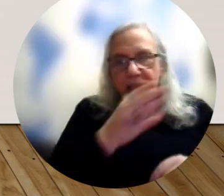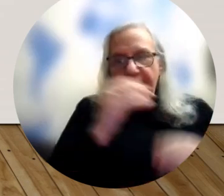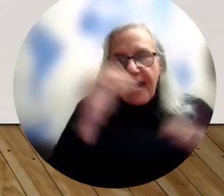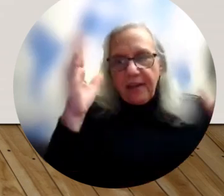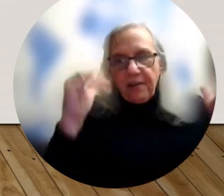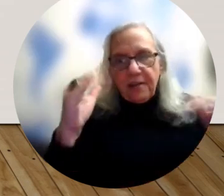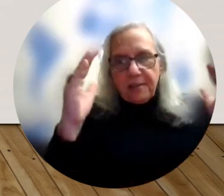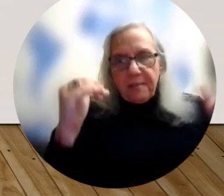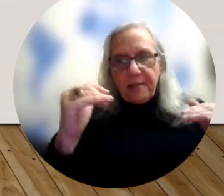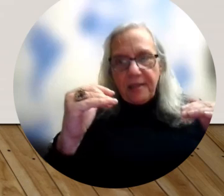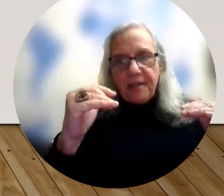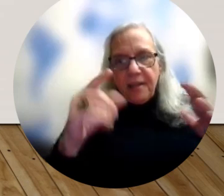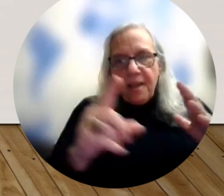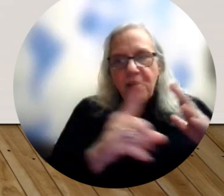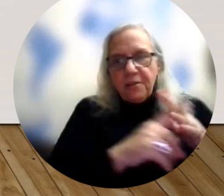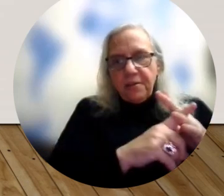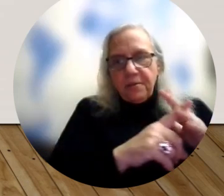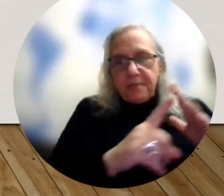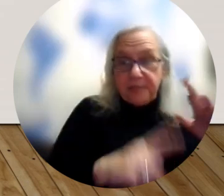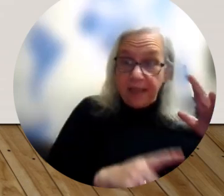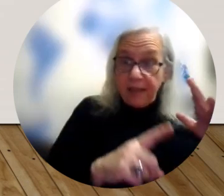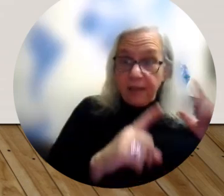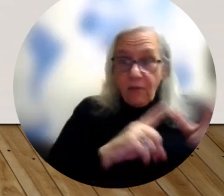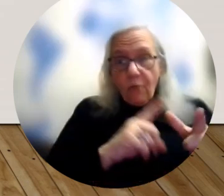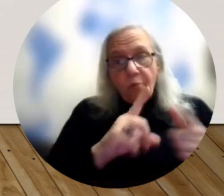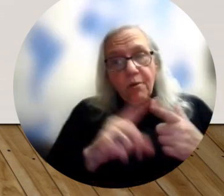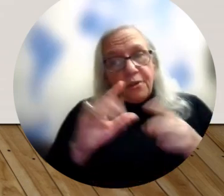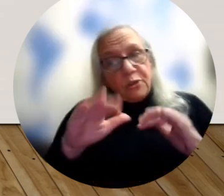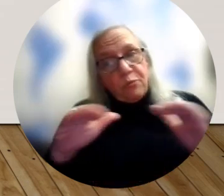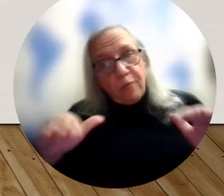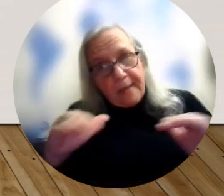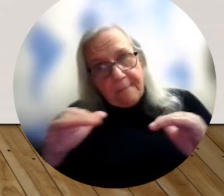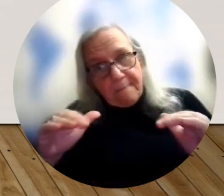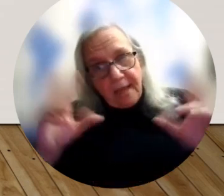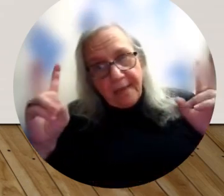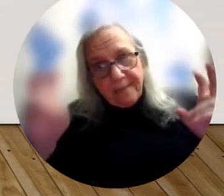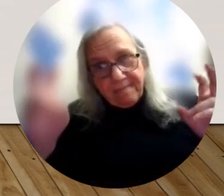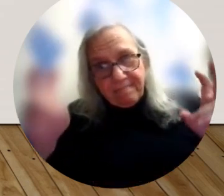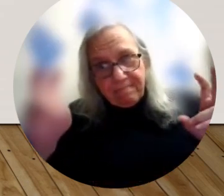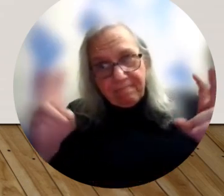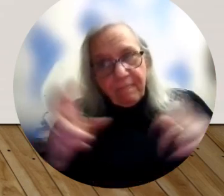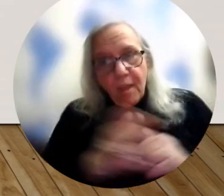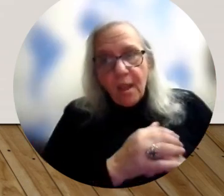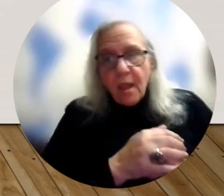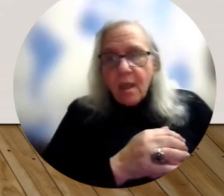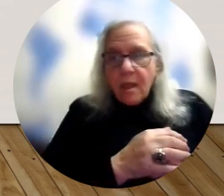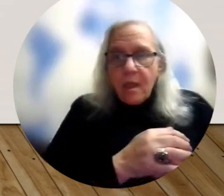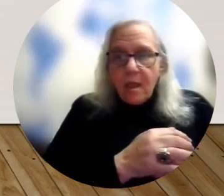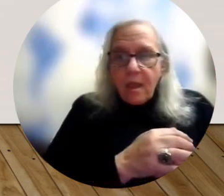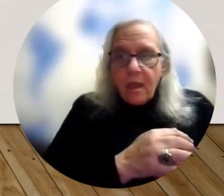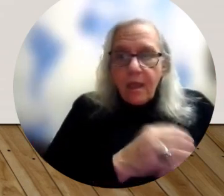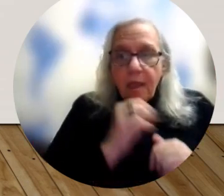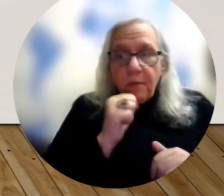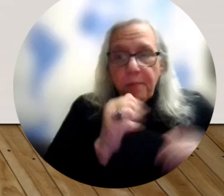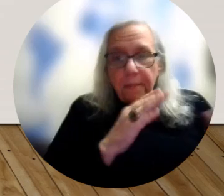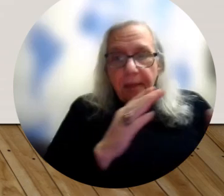the lake and are expected to sink or swim.